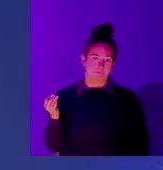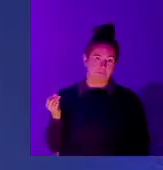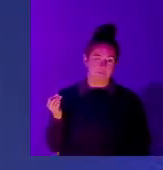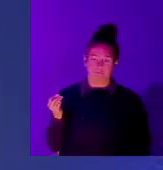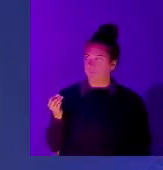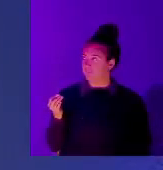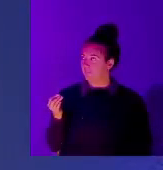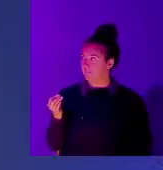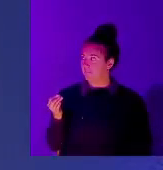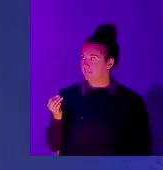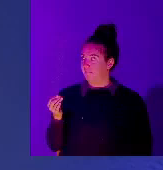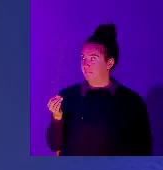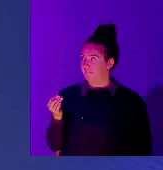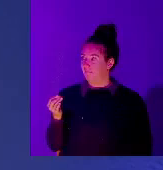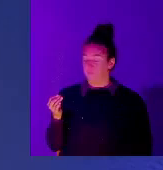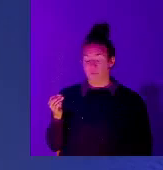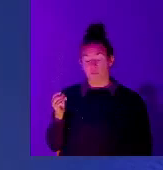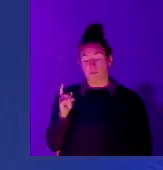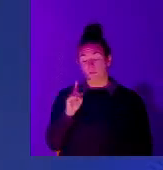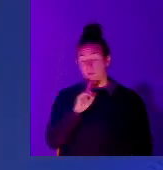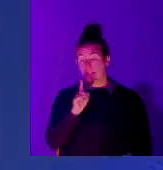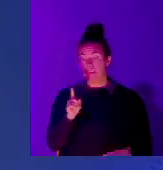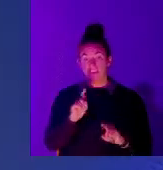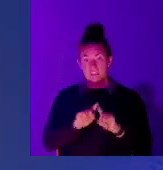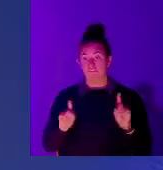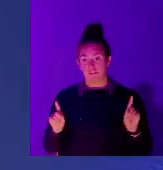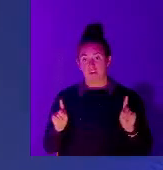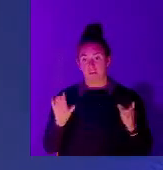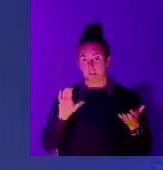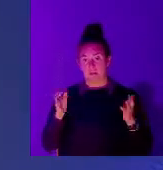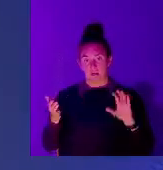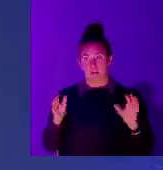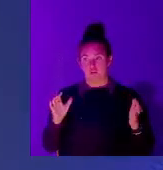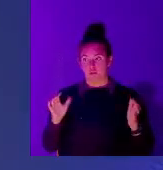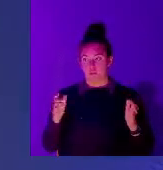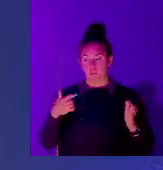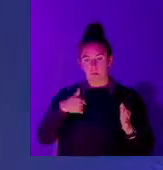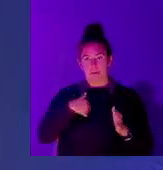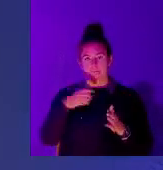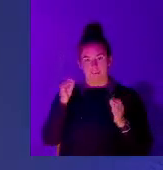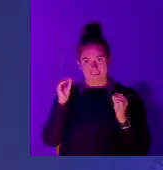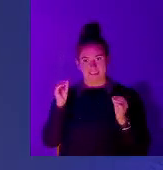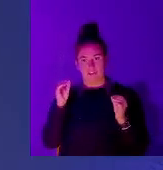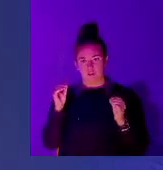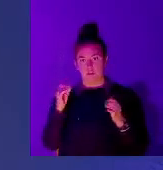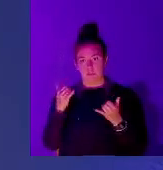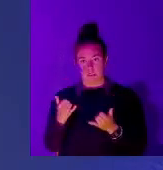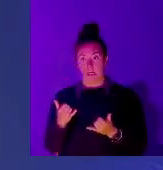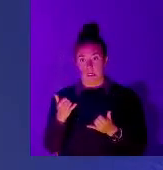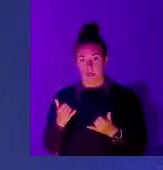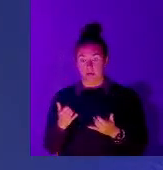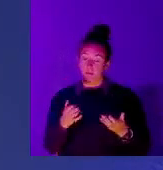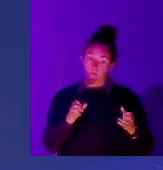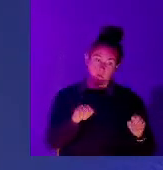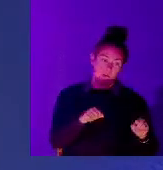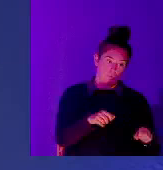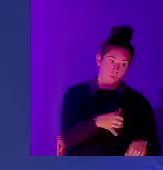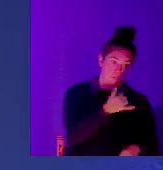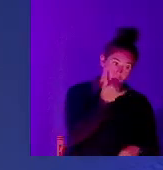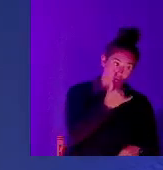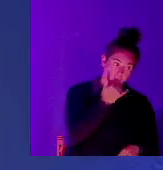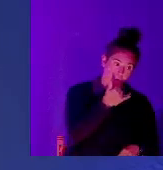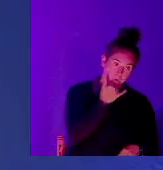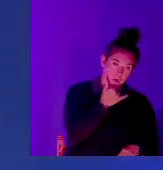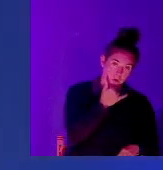substantially different than what I'm teaching today and could have been subject to more error because of my lack